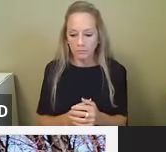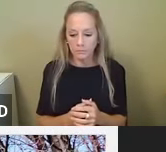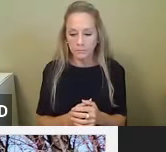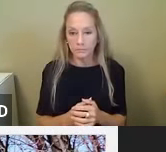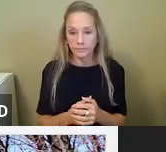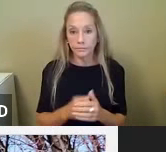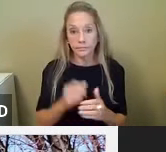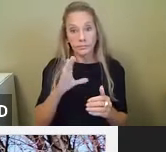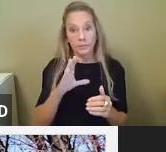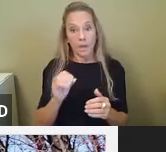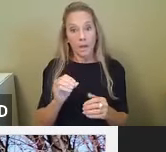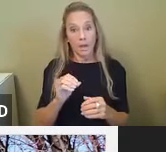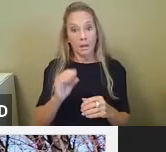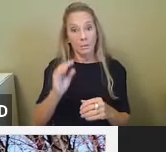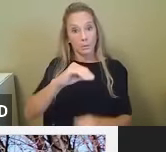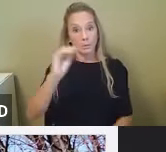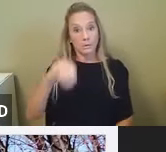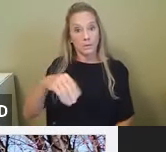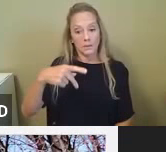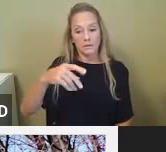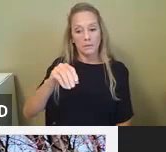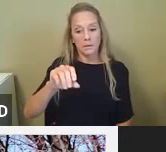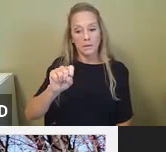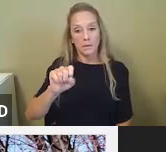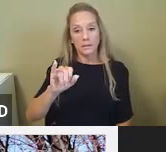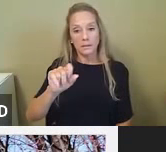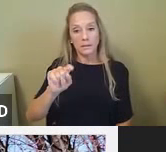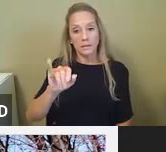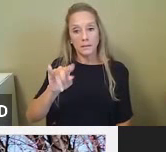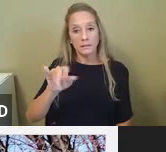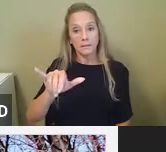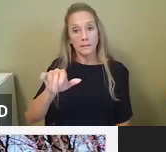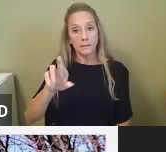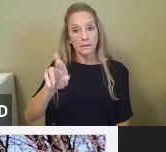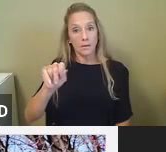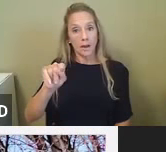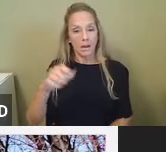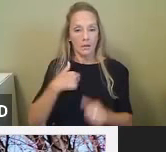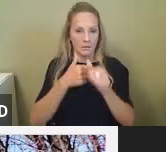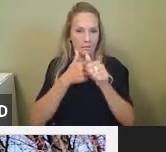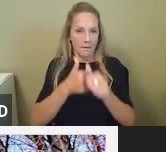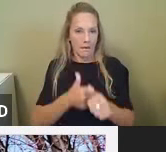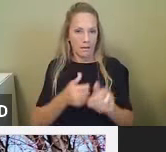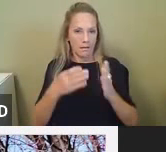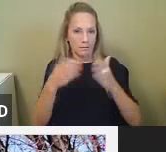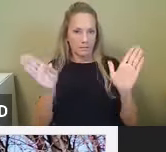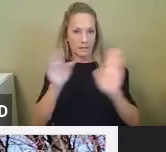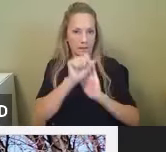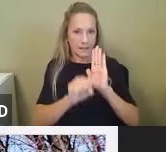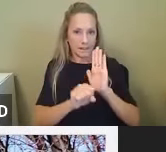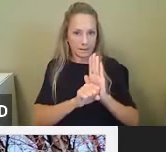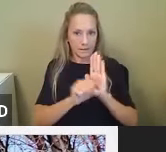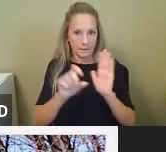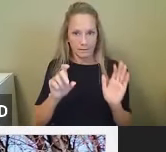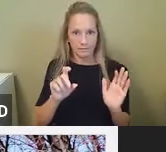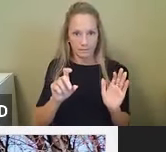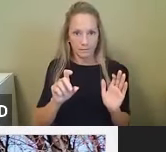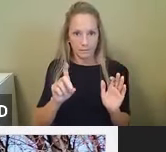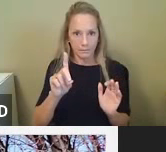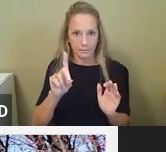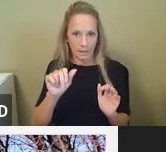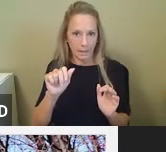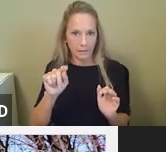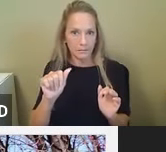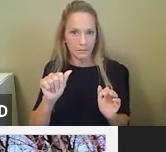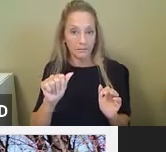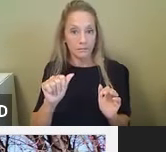percent positivity rate, which is based on state data. Even so, we still have, even with that,